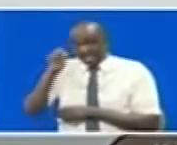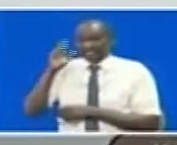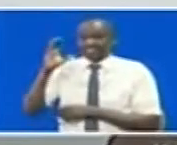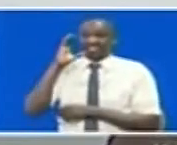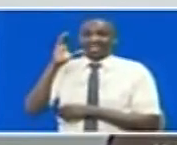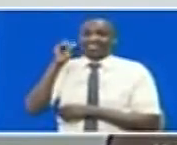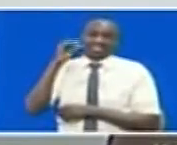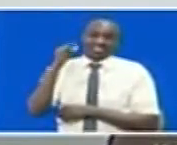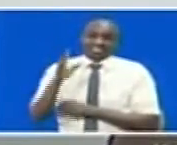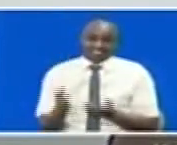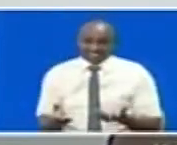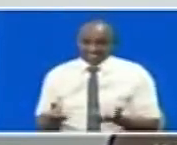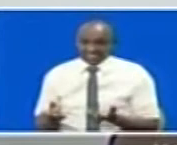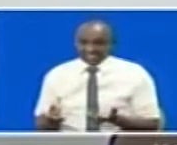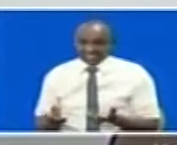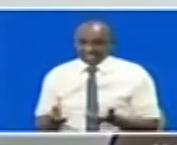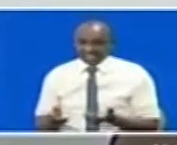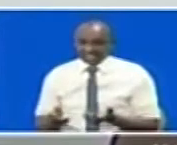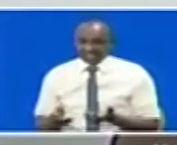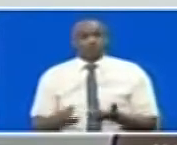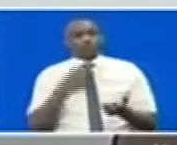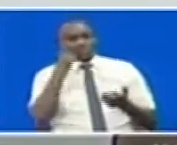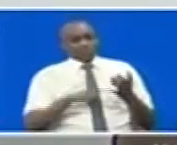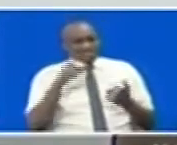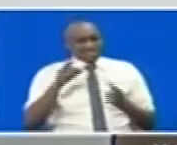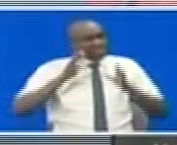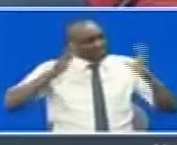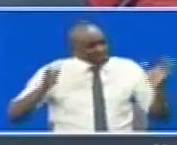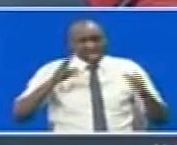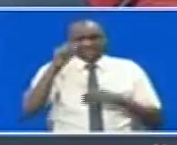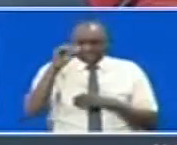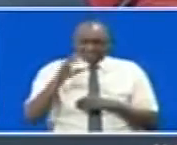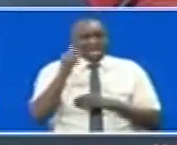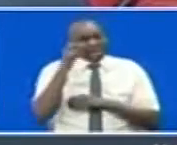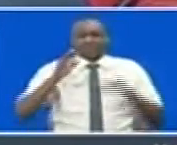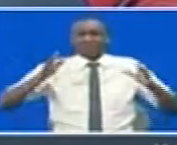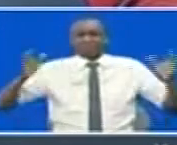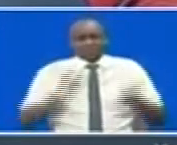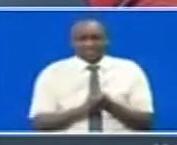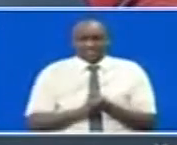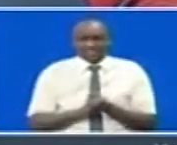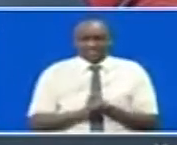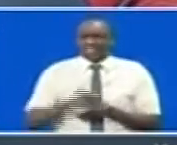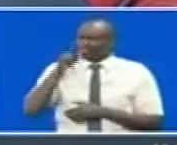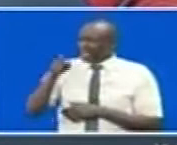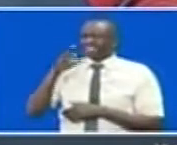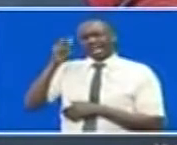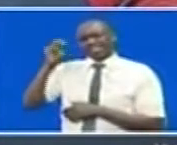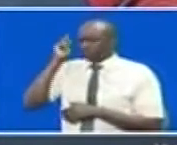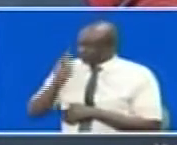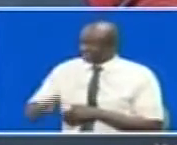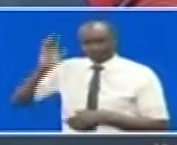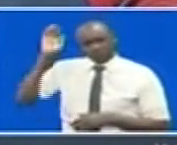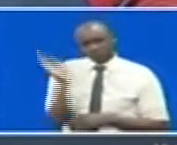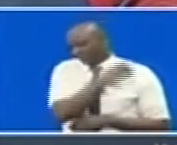mean... So do we need that very, as you call it, very ambiguous NCIC Act? Do we need the commission at all? That act needs to just go